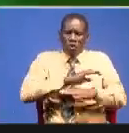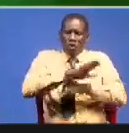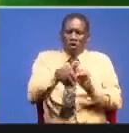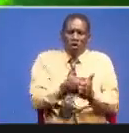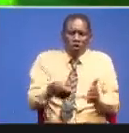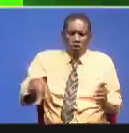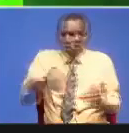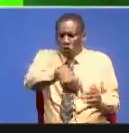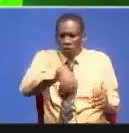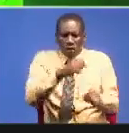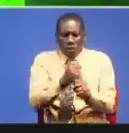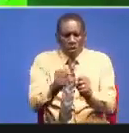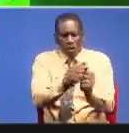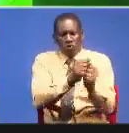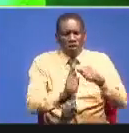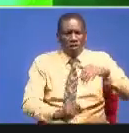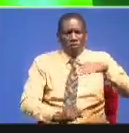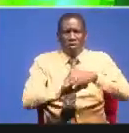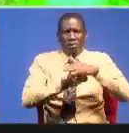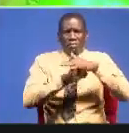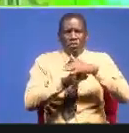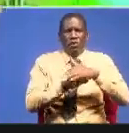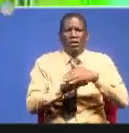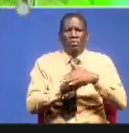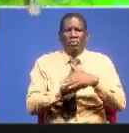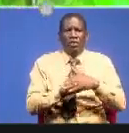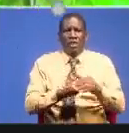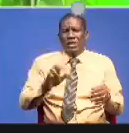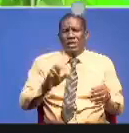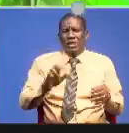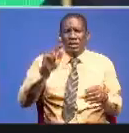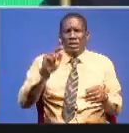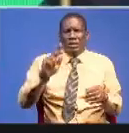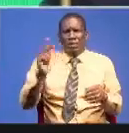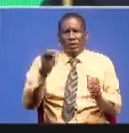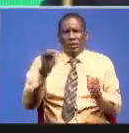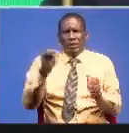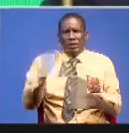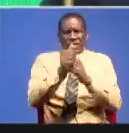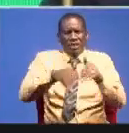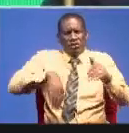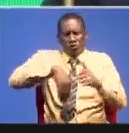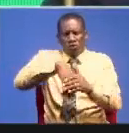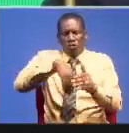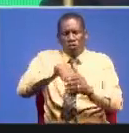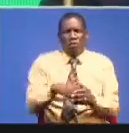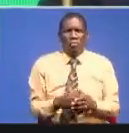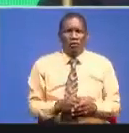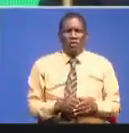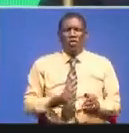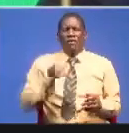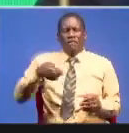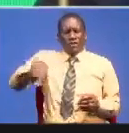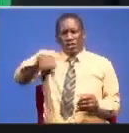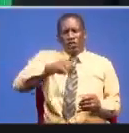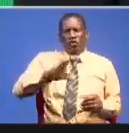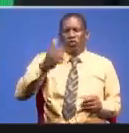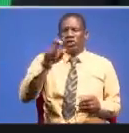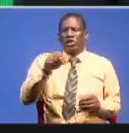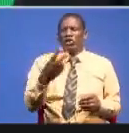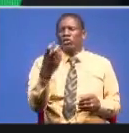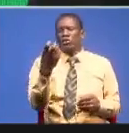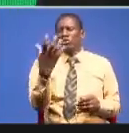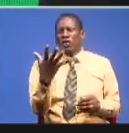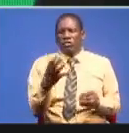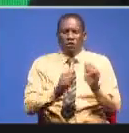of us are working together to support the president and the leadership of football now. Round 1 of CHAN